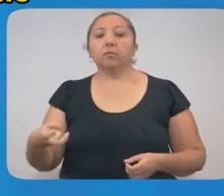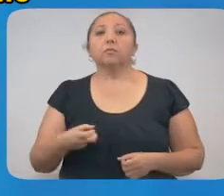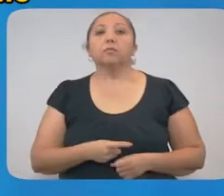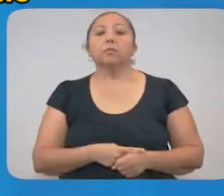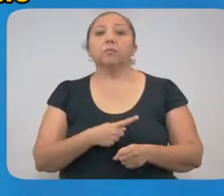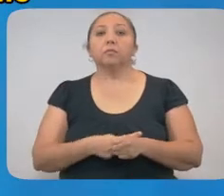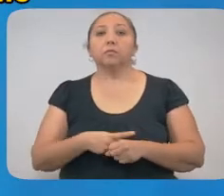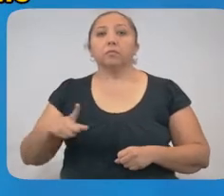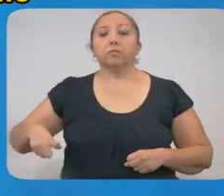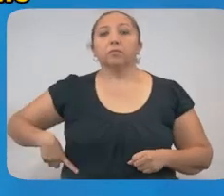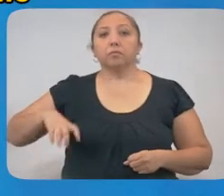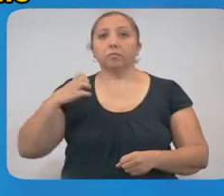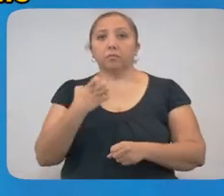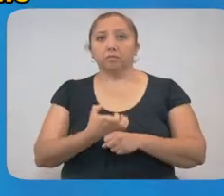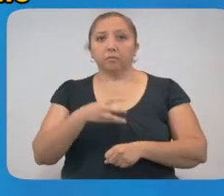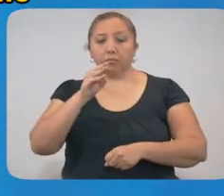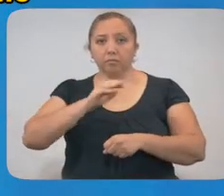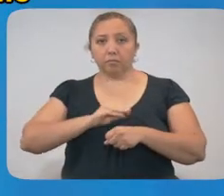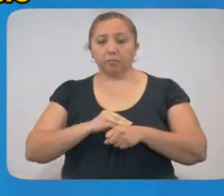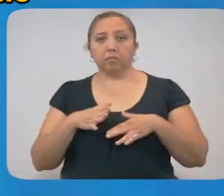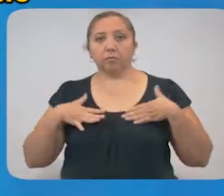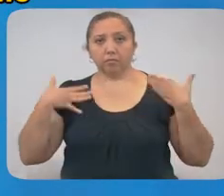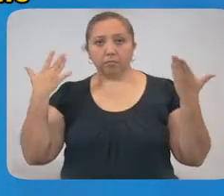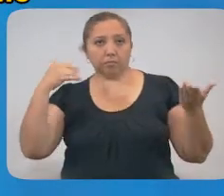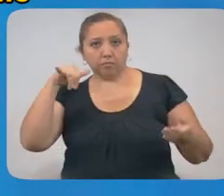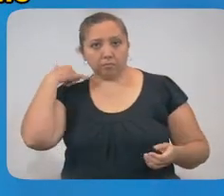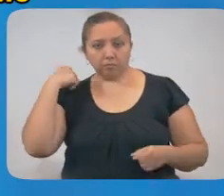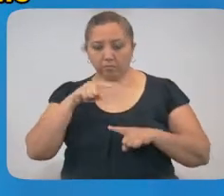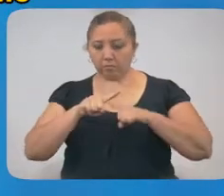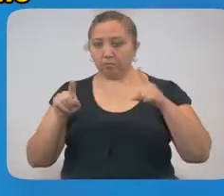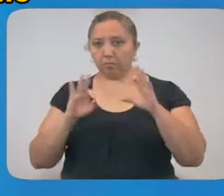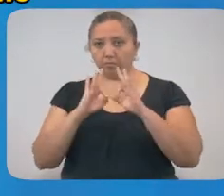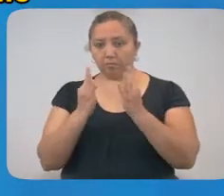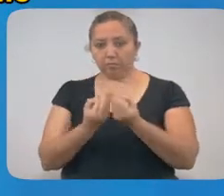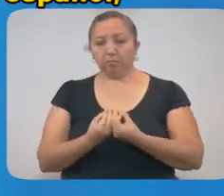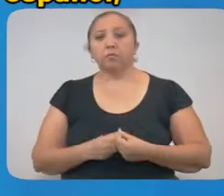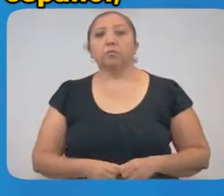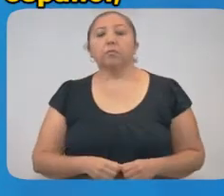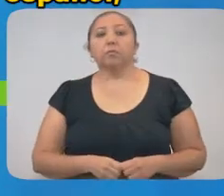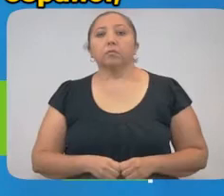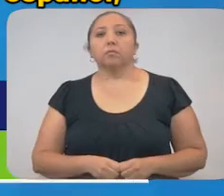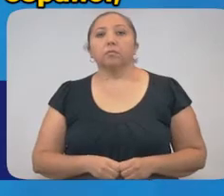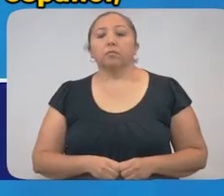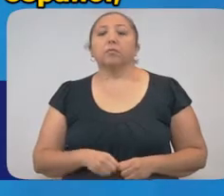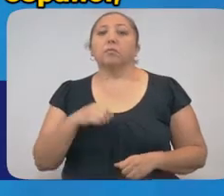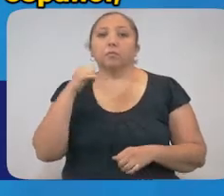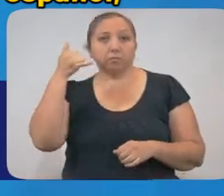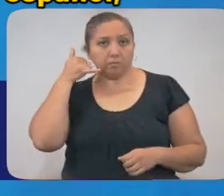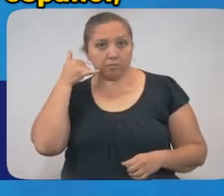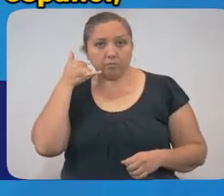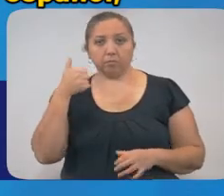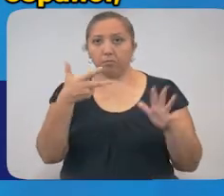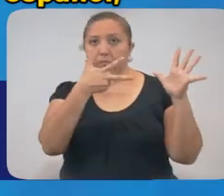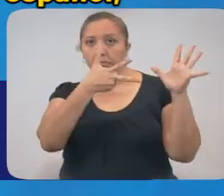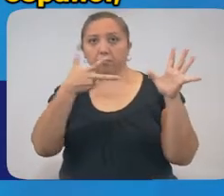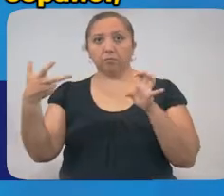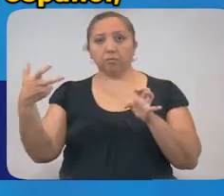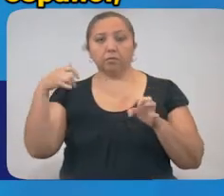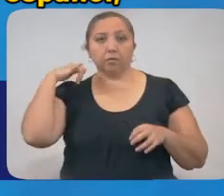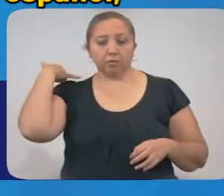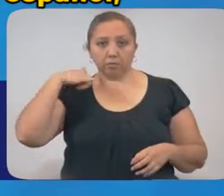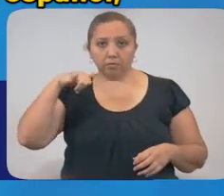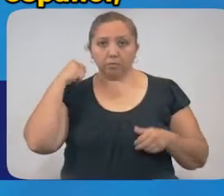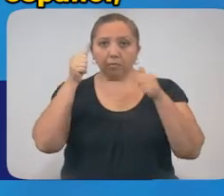contingency, the government of the state has given the yucatecs to various channels. In the telephone line 800